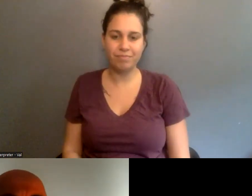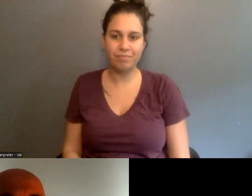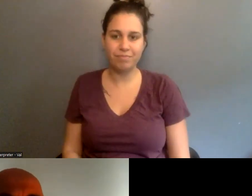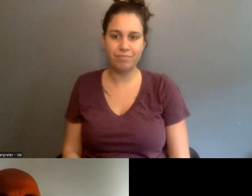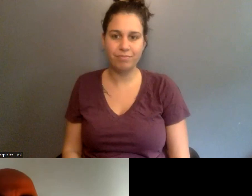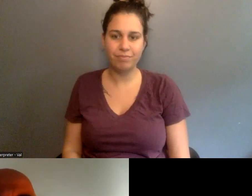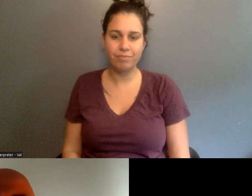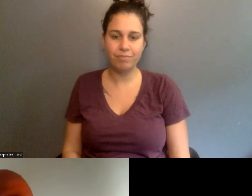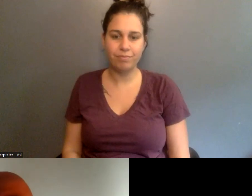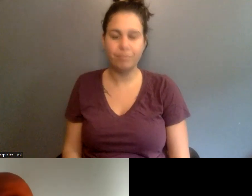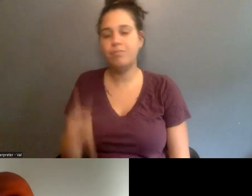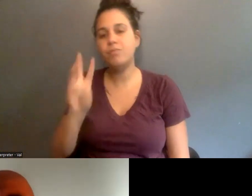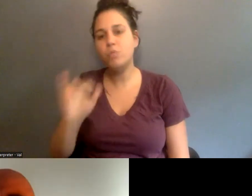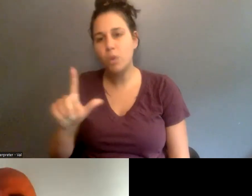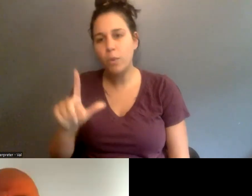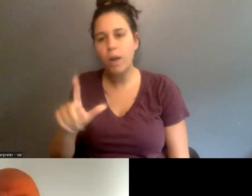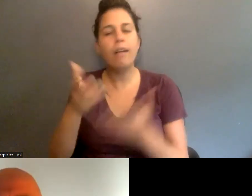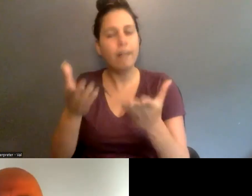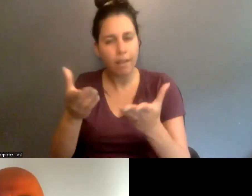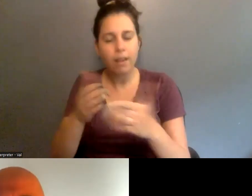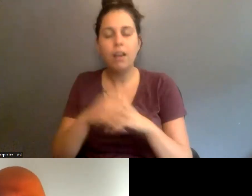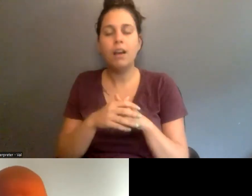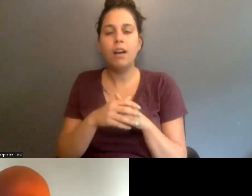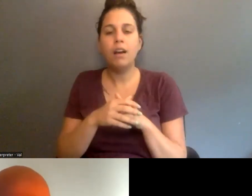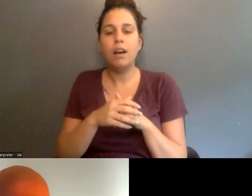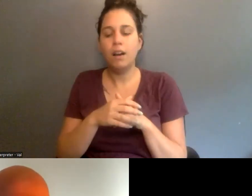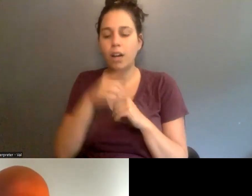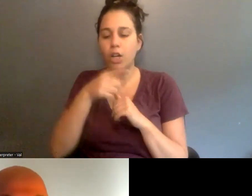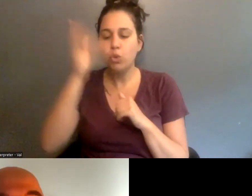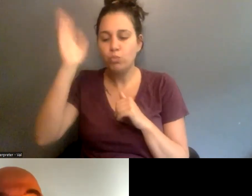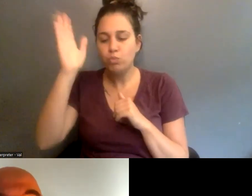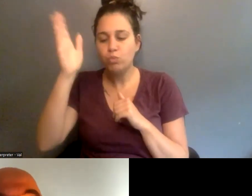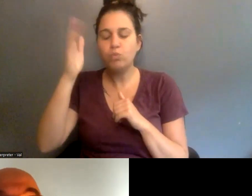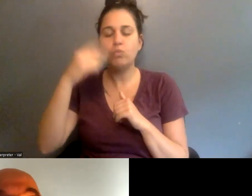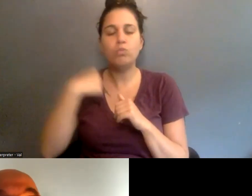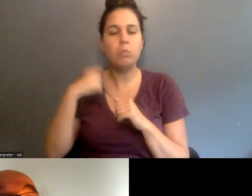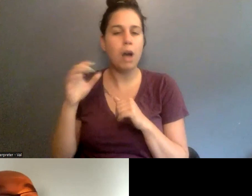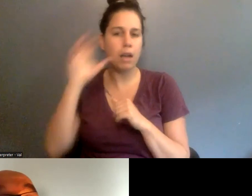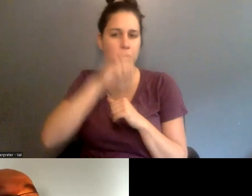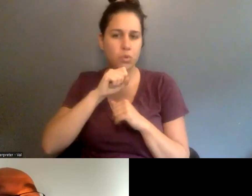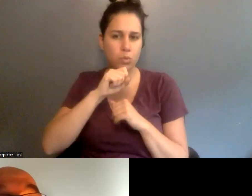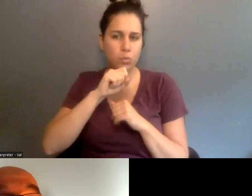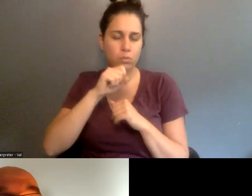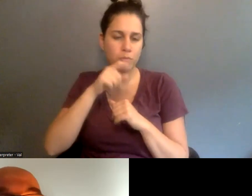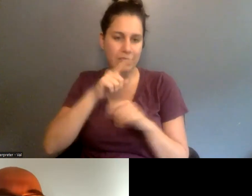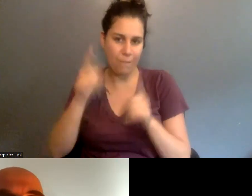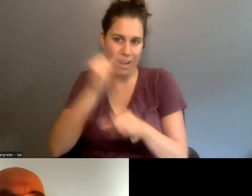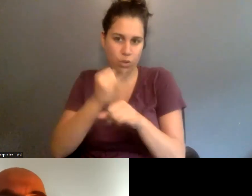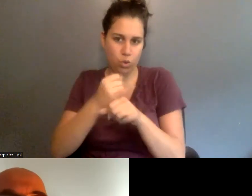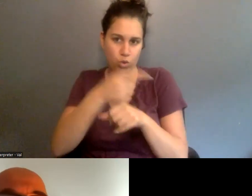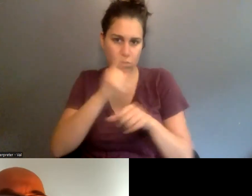Well, in that regard, Dan, as you give this talk at, I assume at different institutions, are you